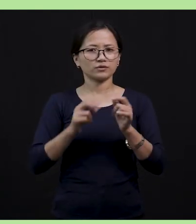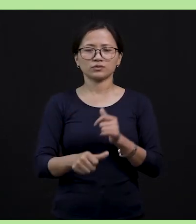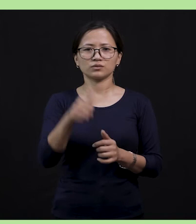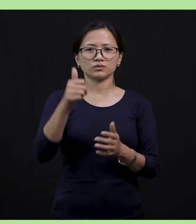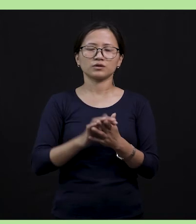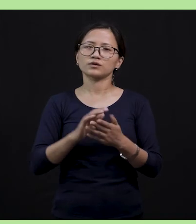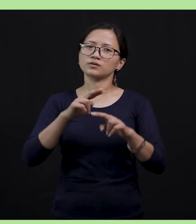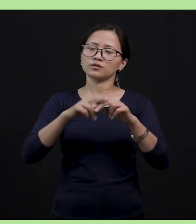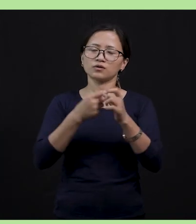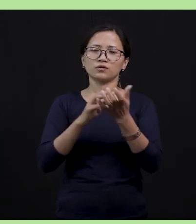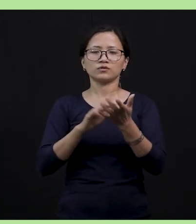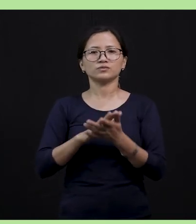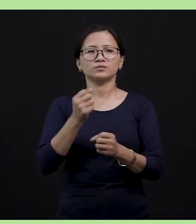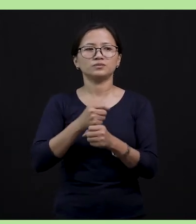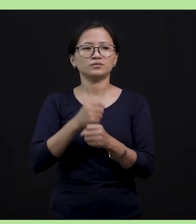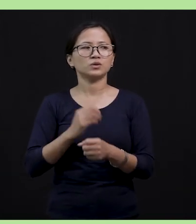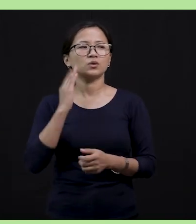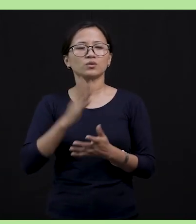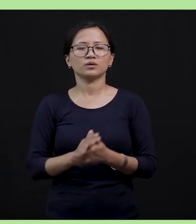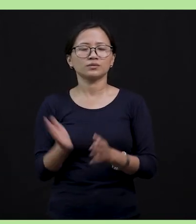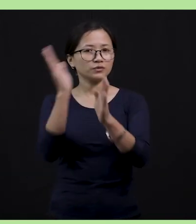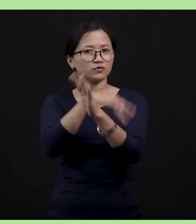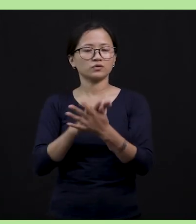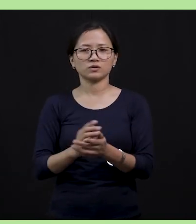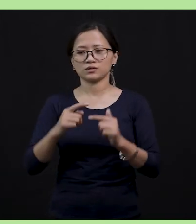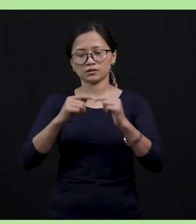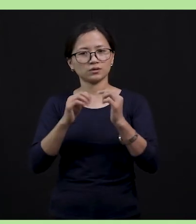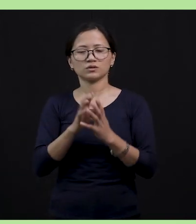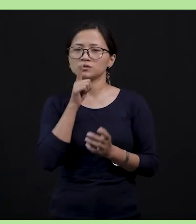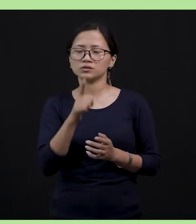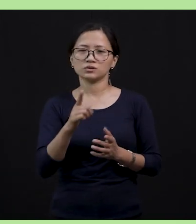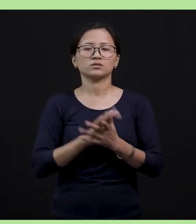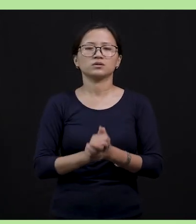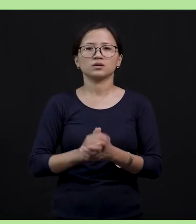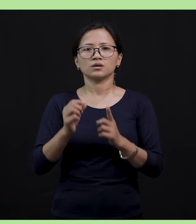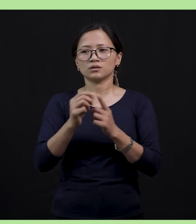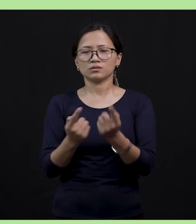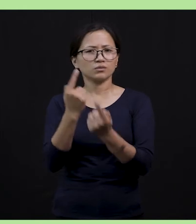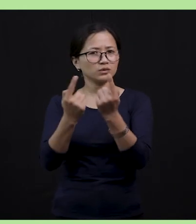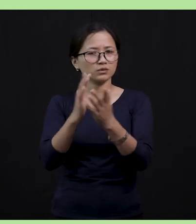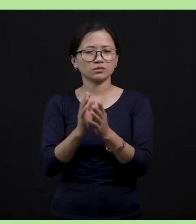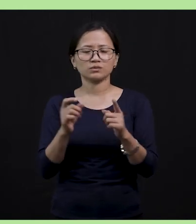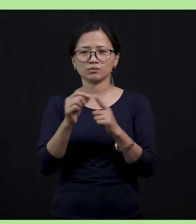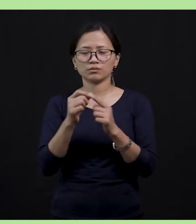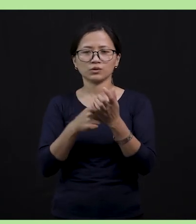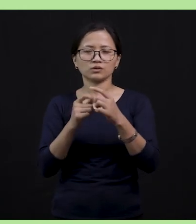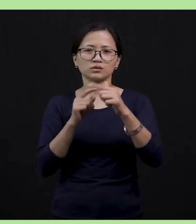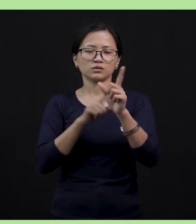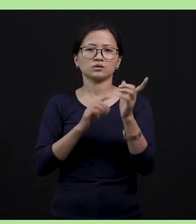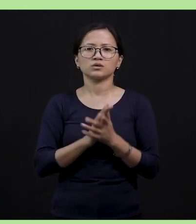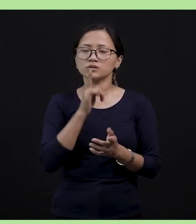I can form the government. But before you win the election, make sure the political parties all over, make